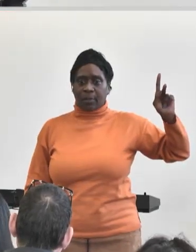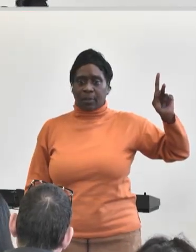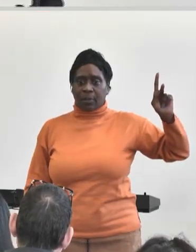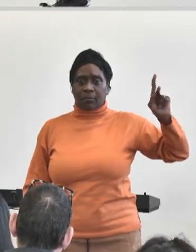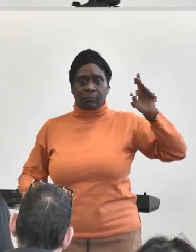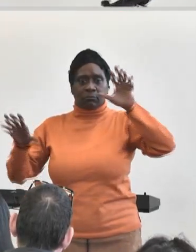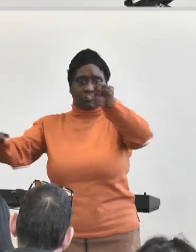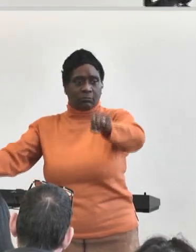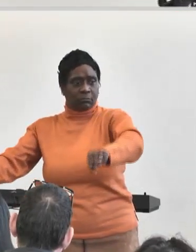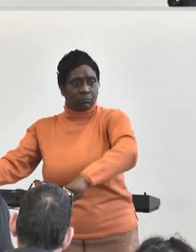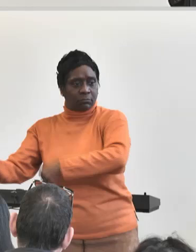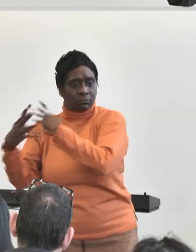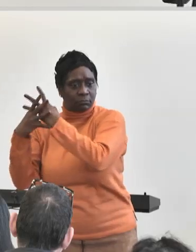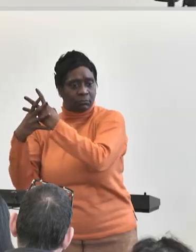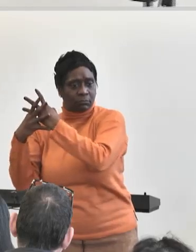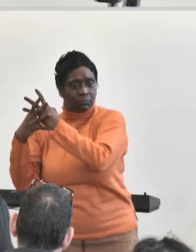was arrested, fue arrestado,